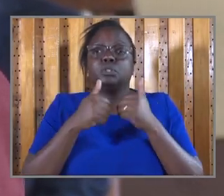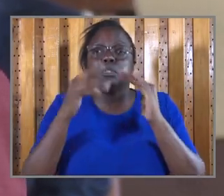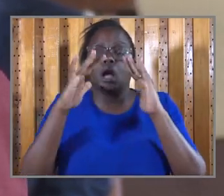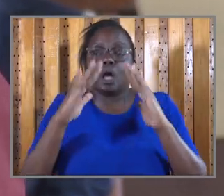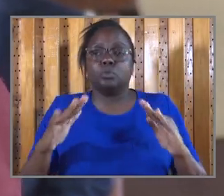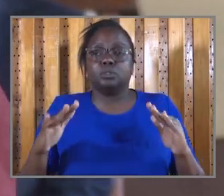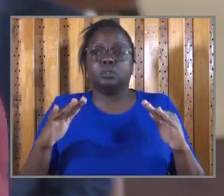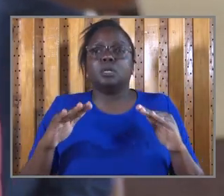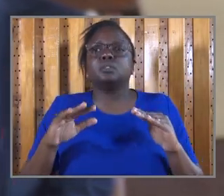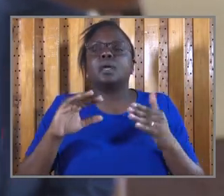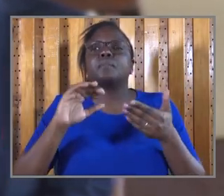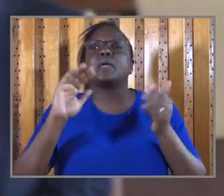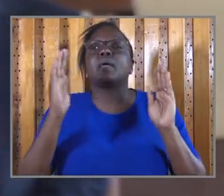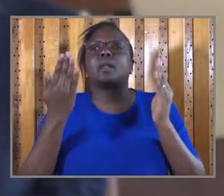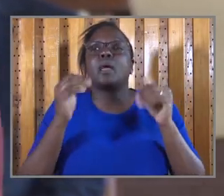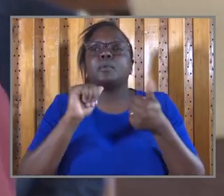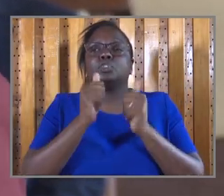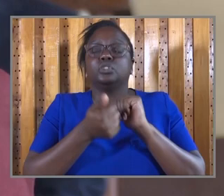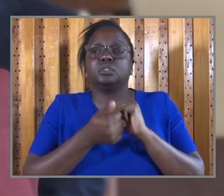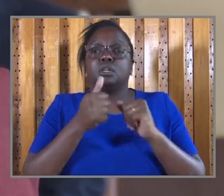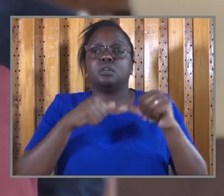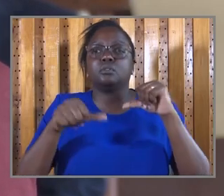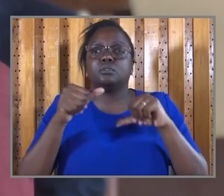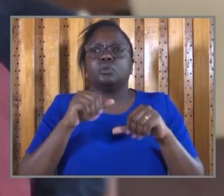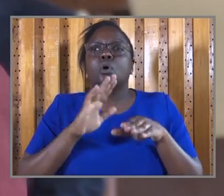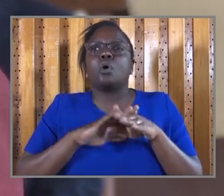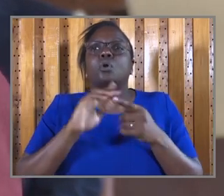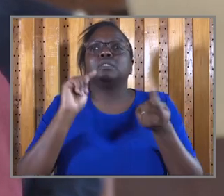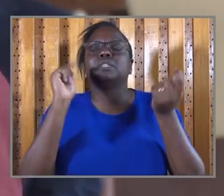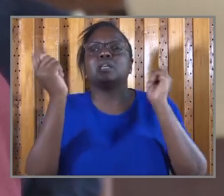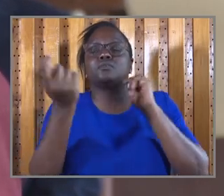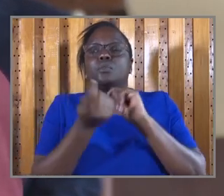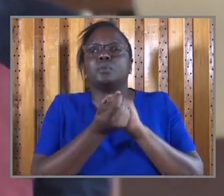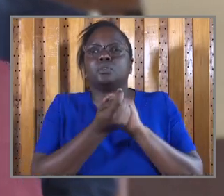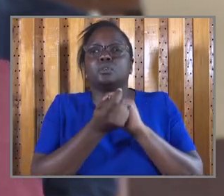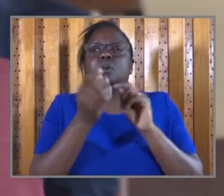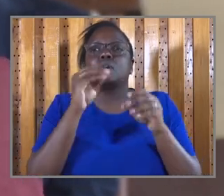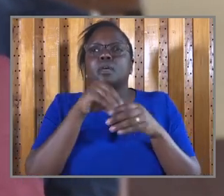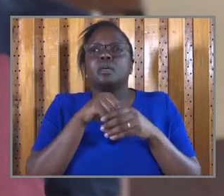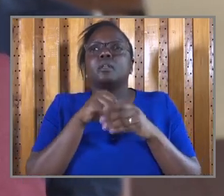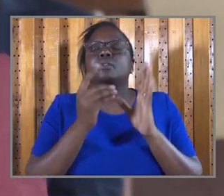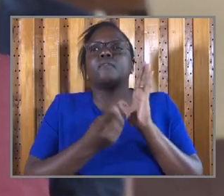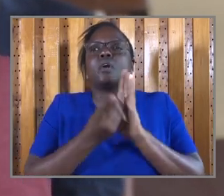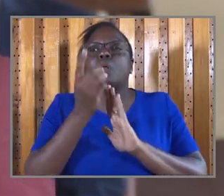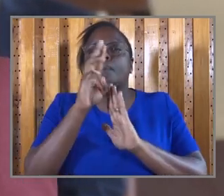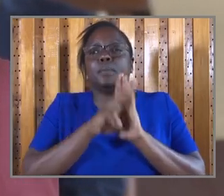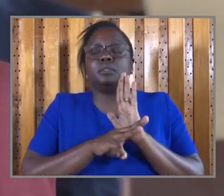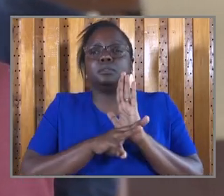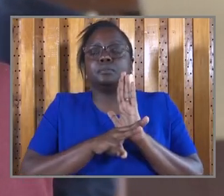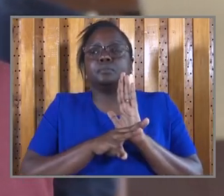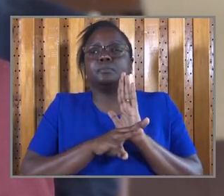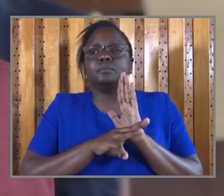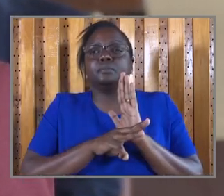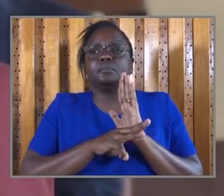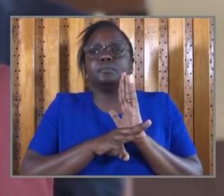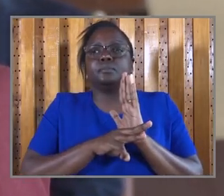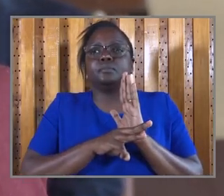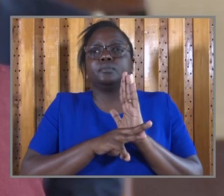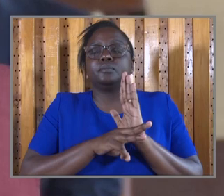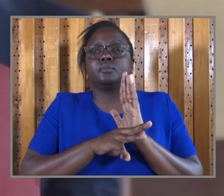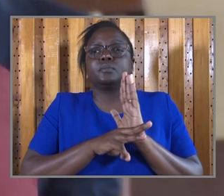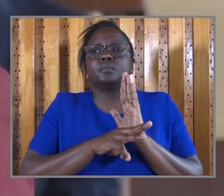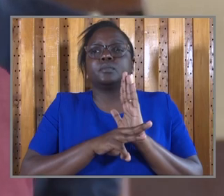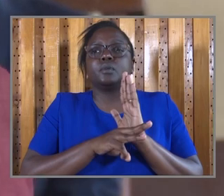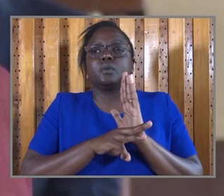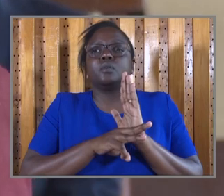Adaptation. So my question is on transformations in the realm of development. So as